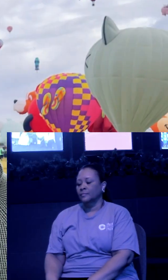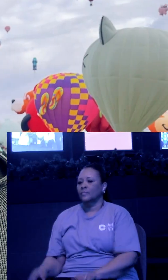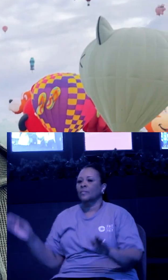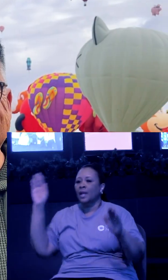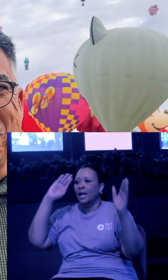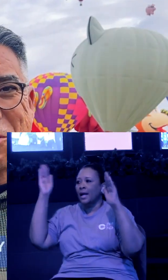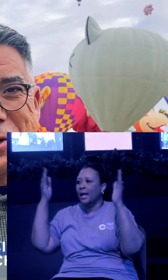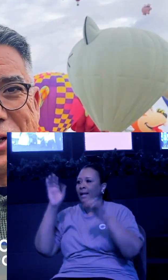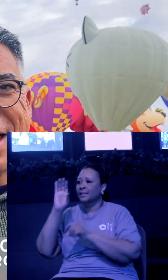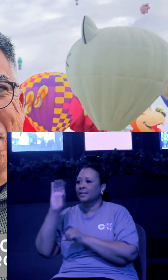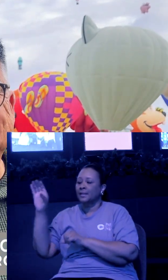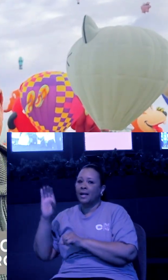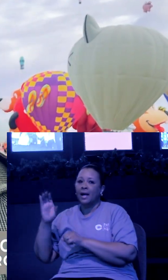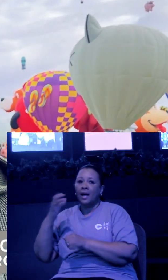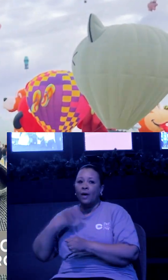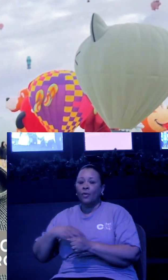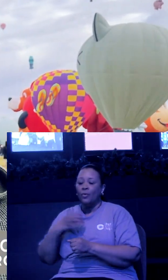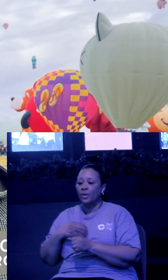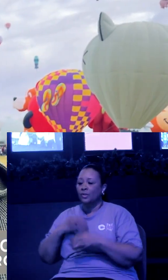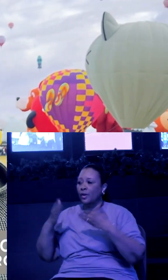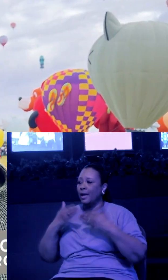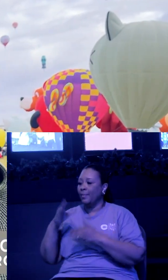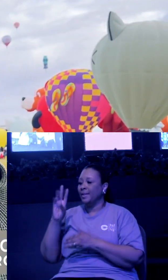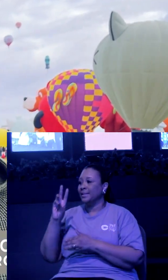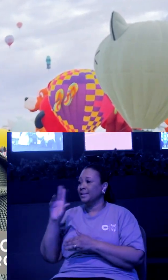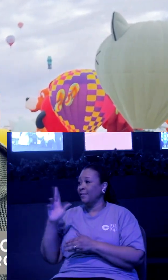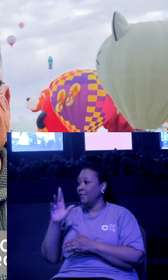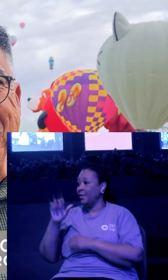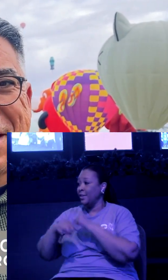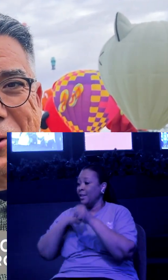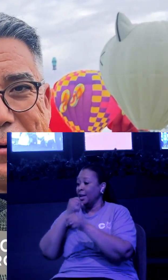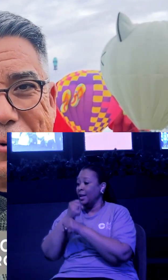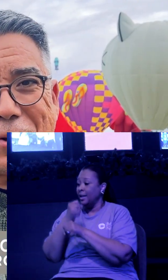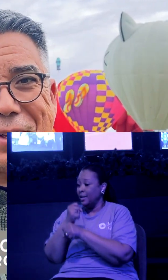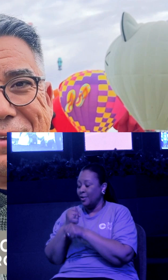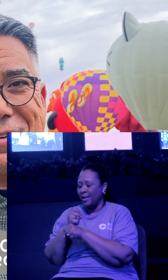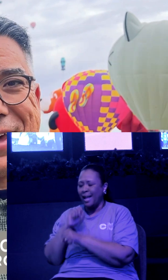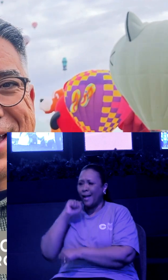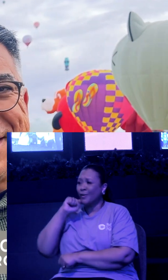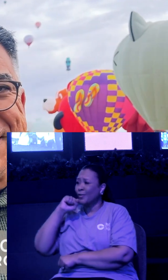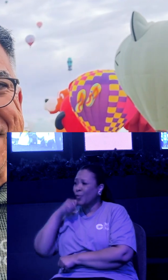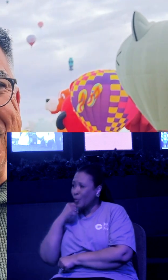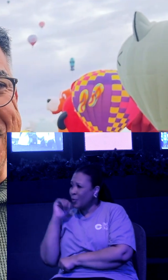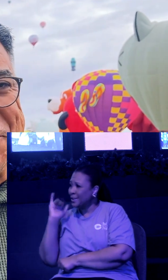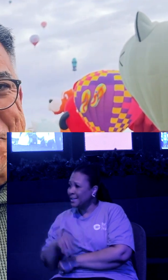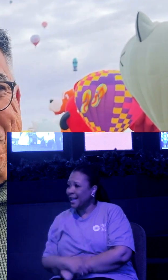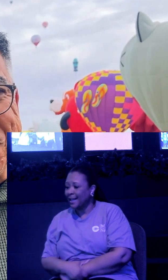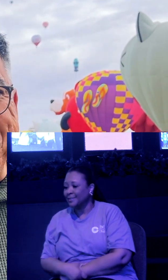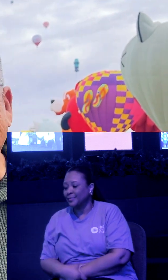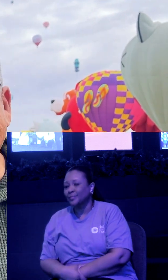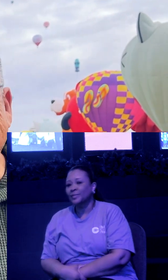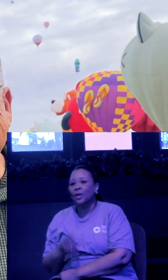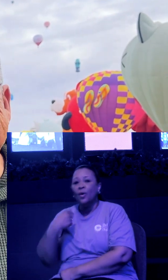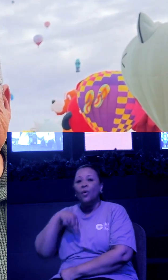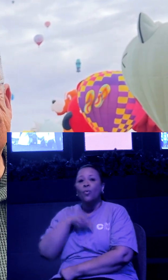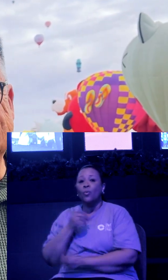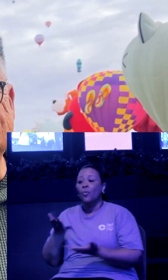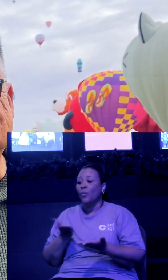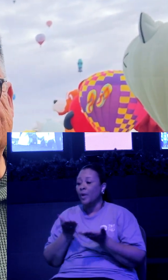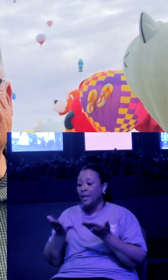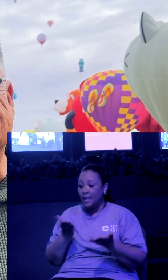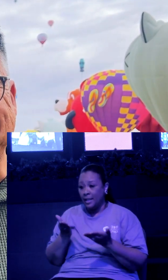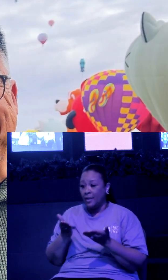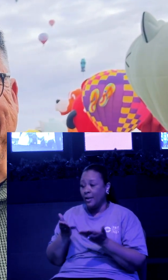Hey community, I just want to wish you a happy 65th anniversary. How cool is that? We're here at Balloon Fiesta